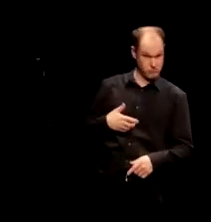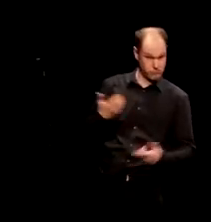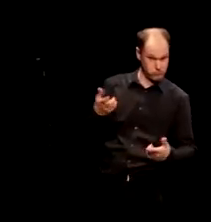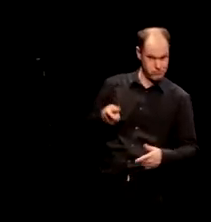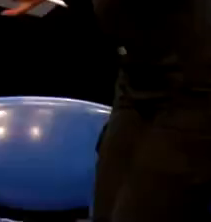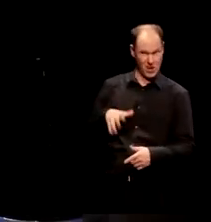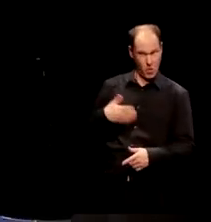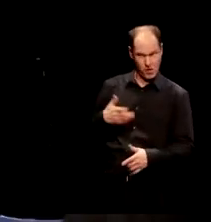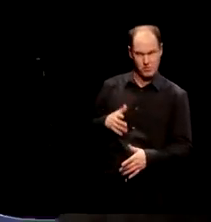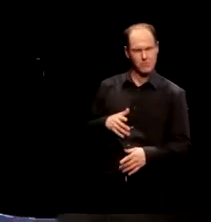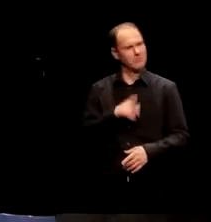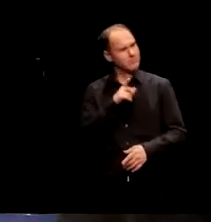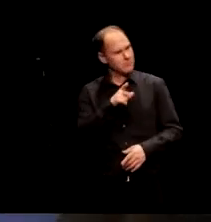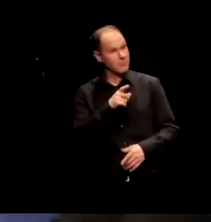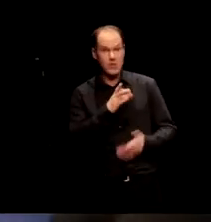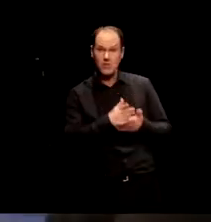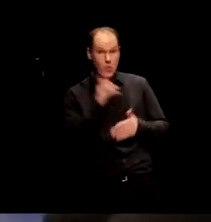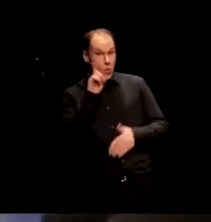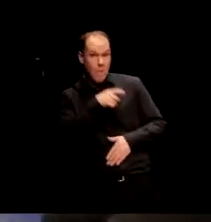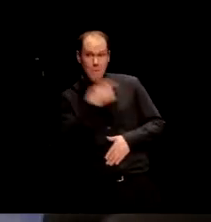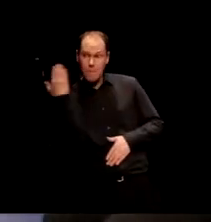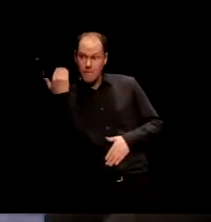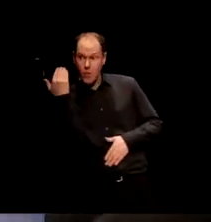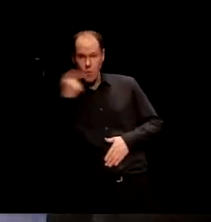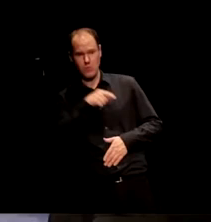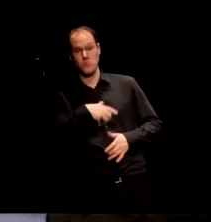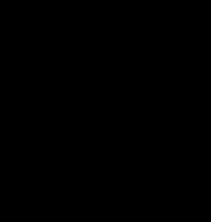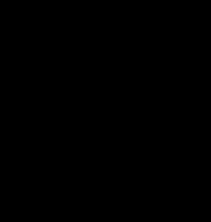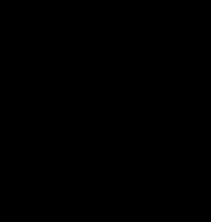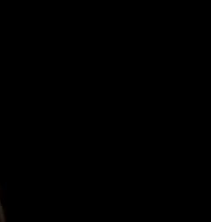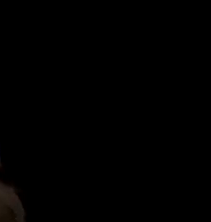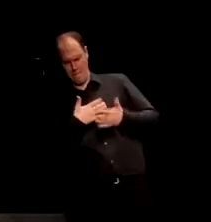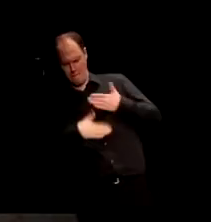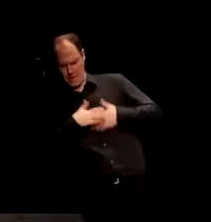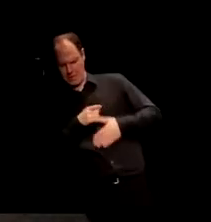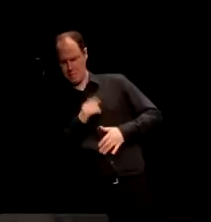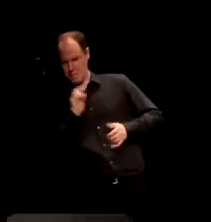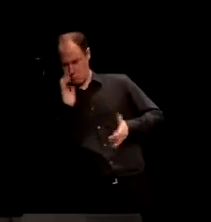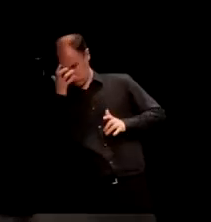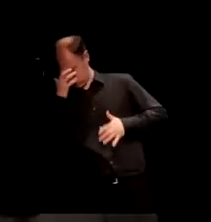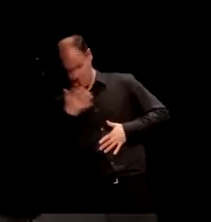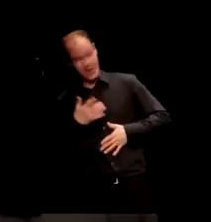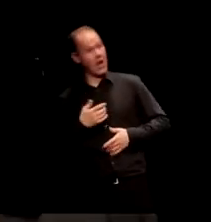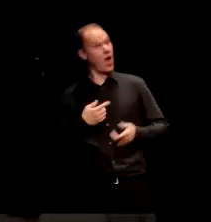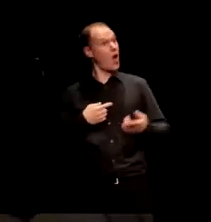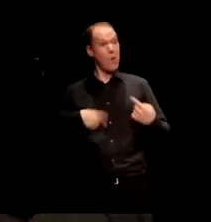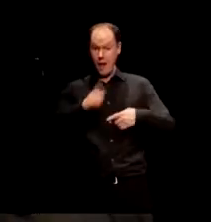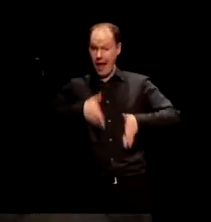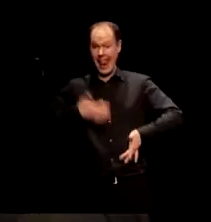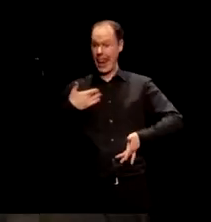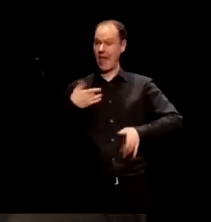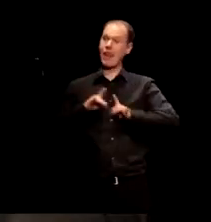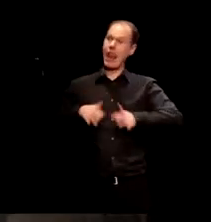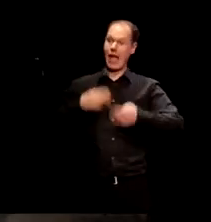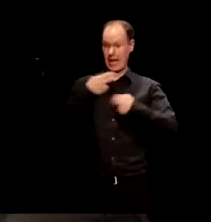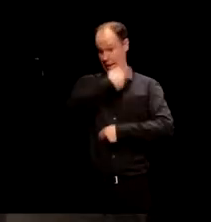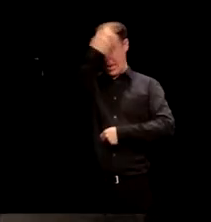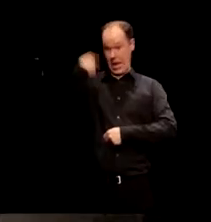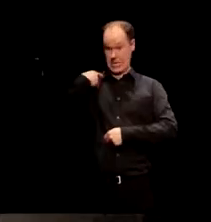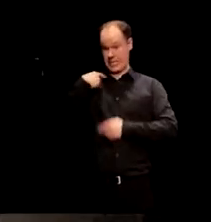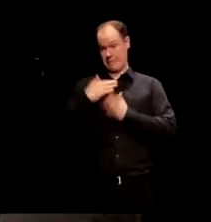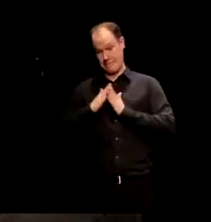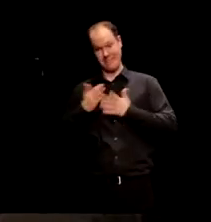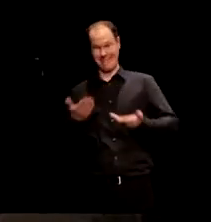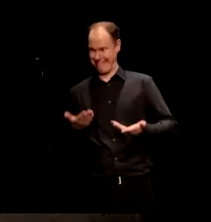after. It was awful the way she acted the last time that they were here. Are you sure that she can't expect us to live like nuns in a convent? Sybil won't stick